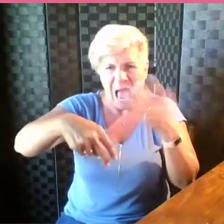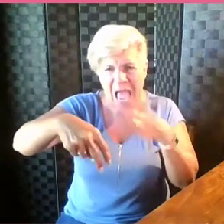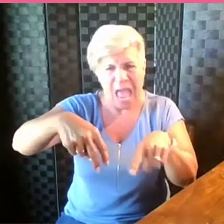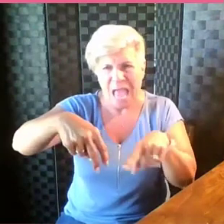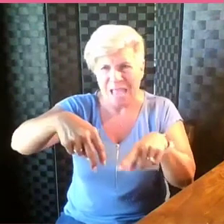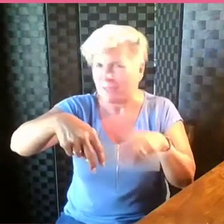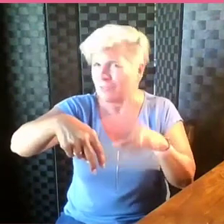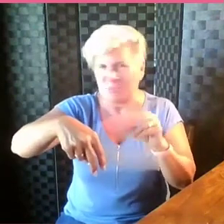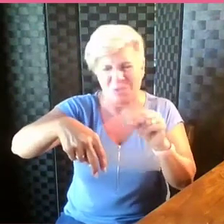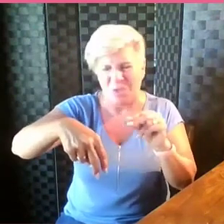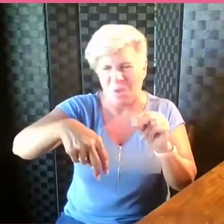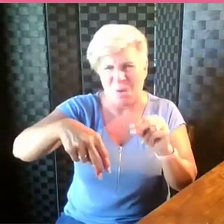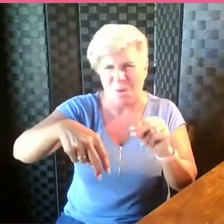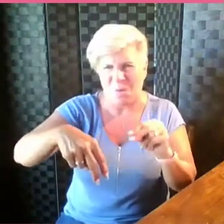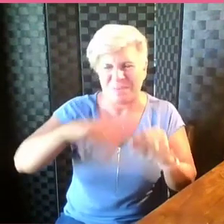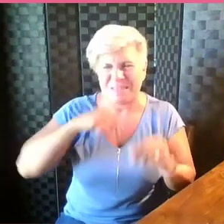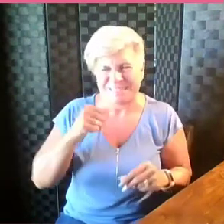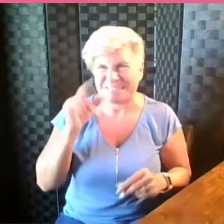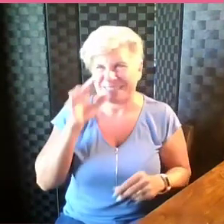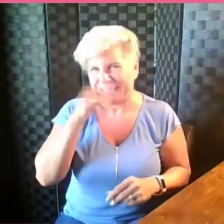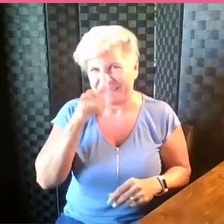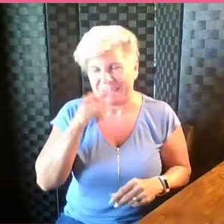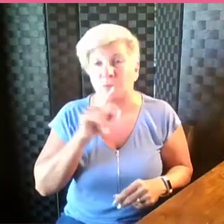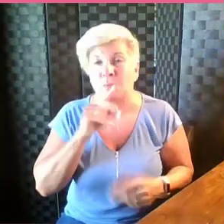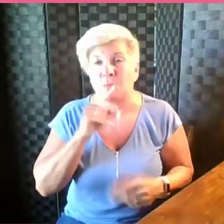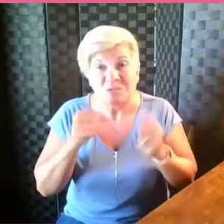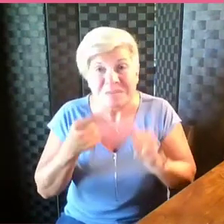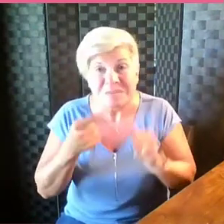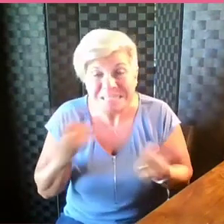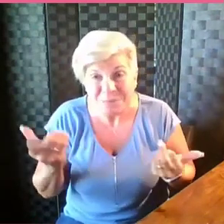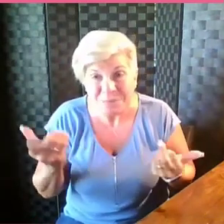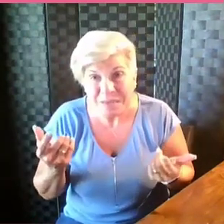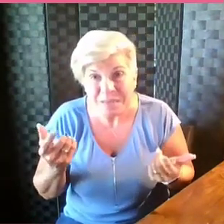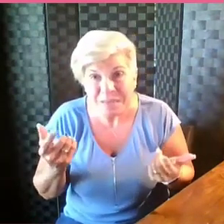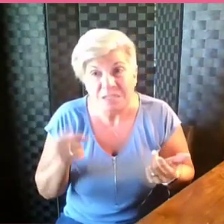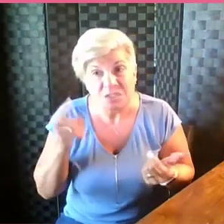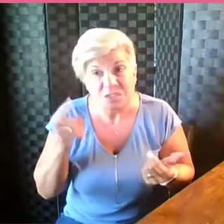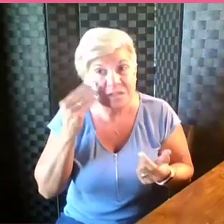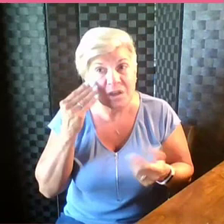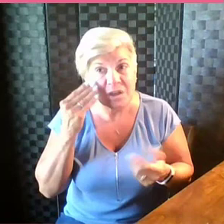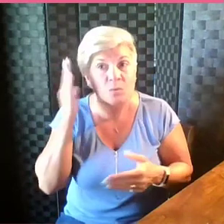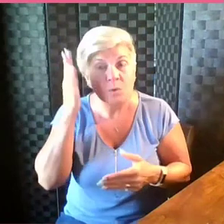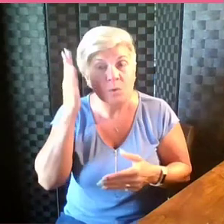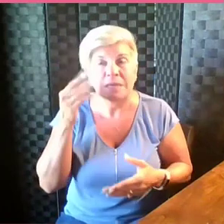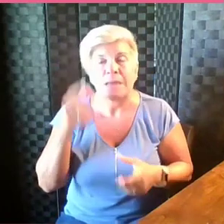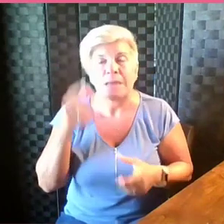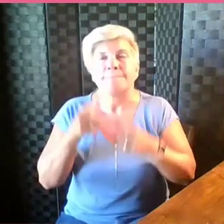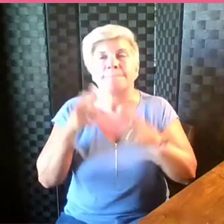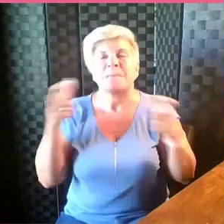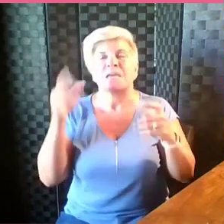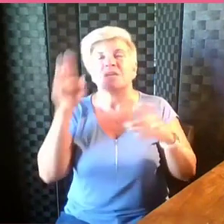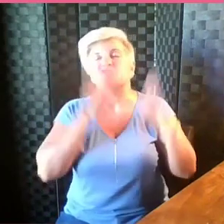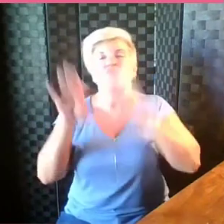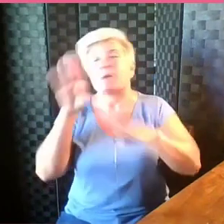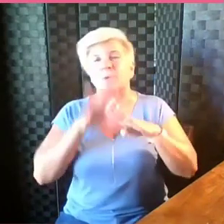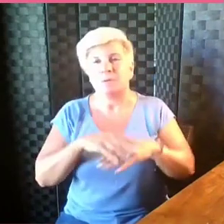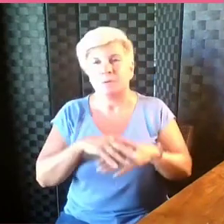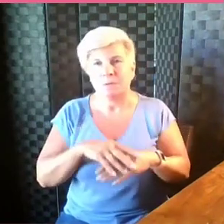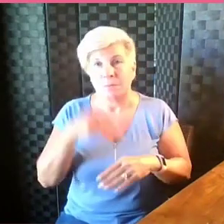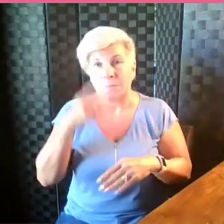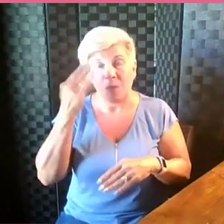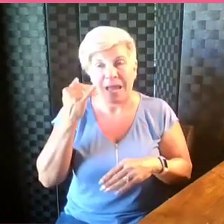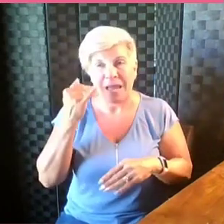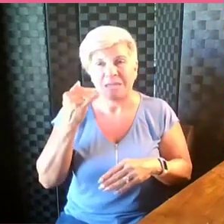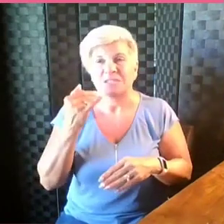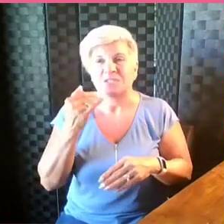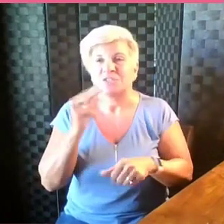What she's really trying to say is she knows she's going to be in big trouble because she wore her sister's